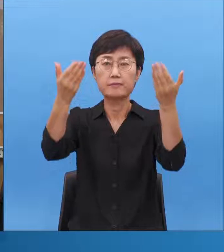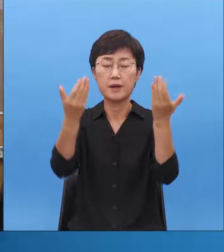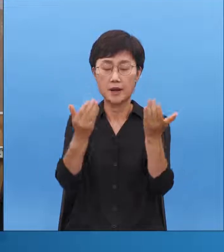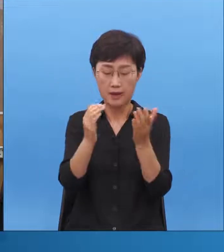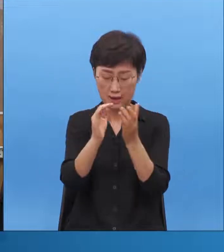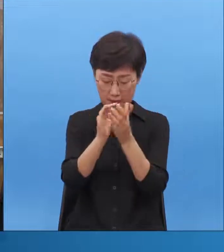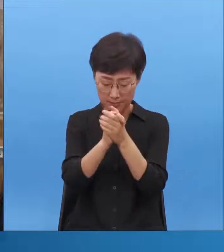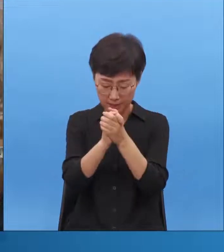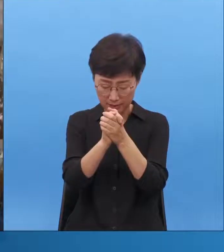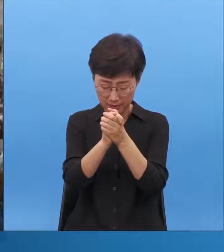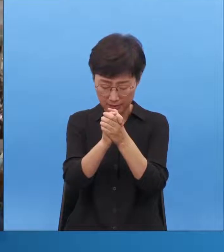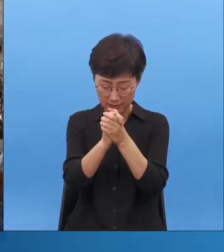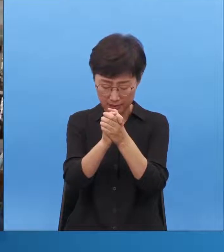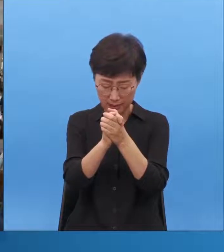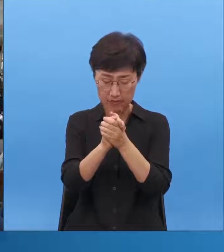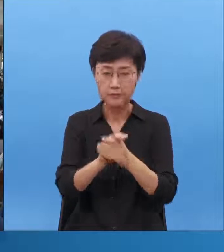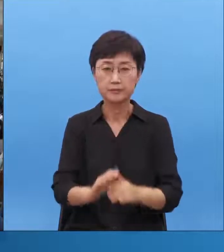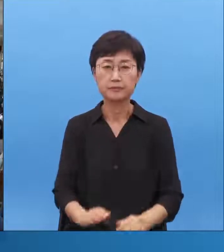Amen.